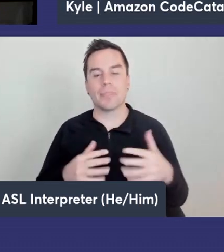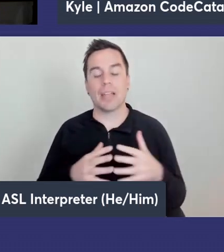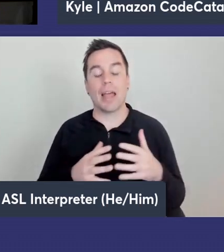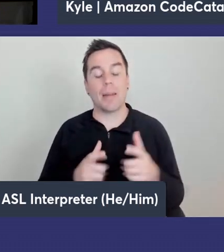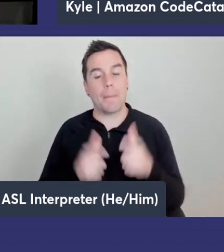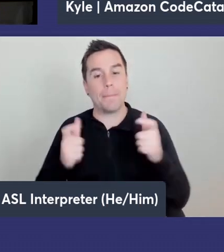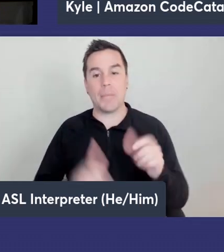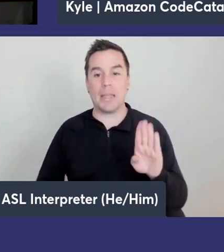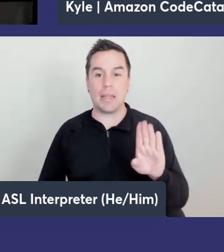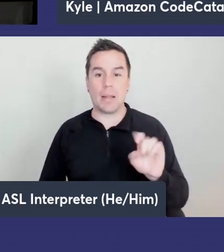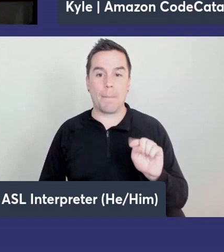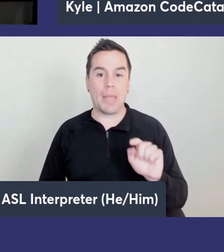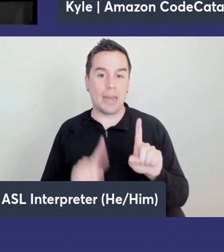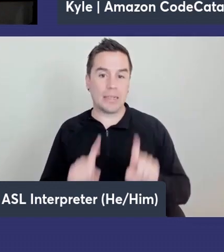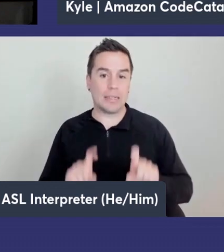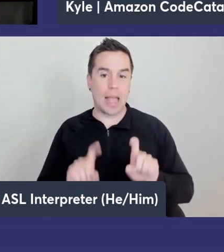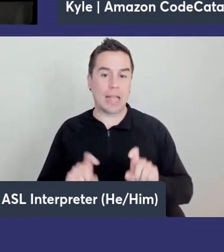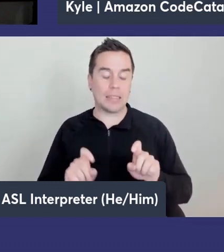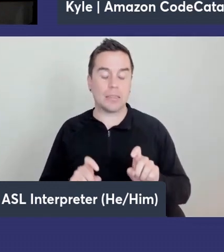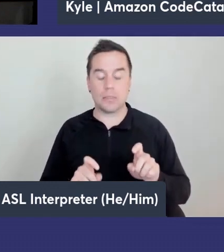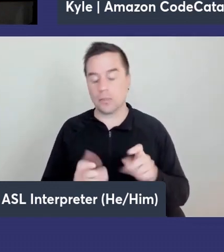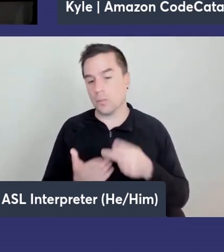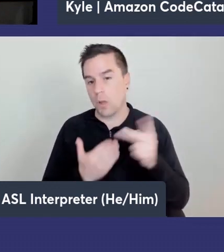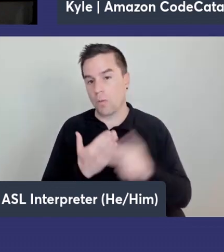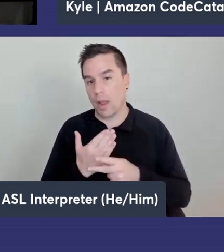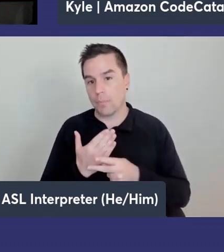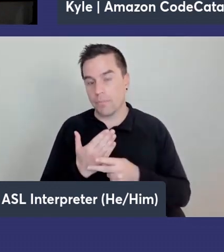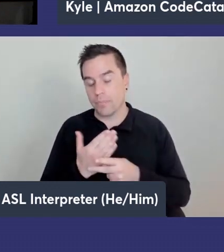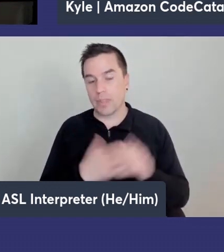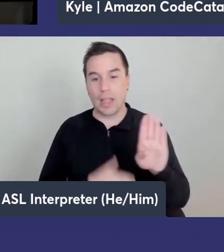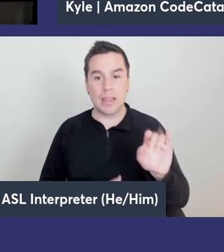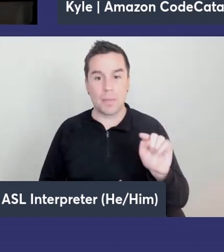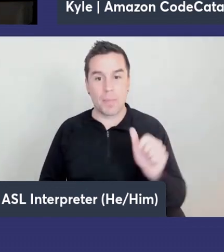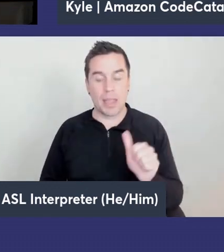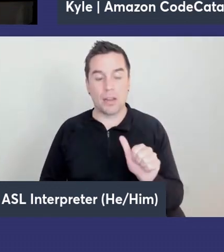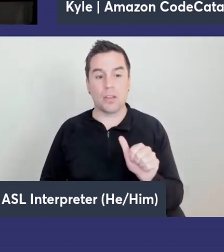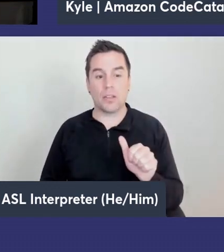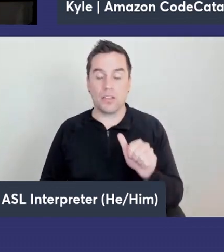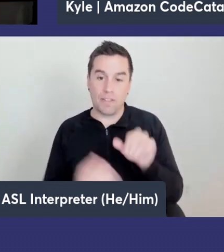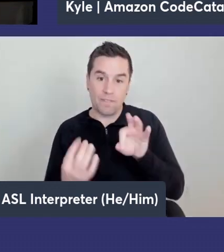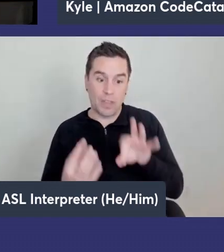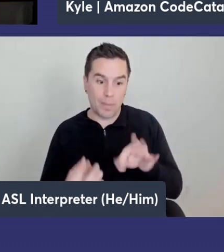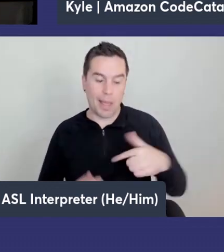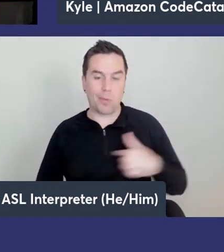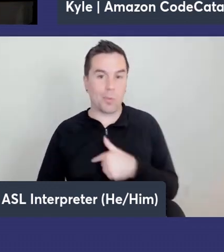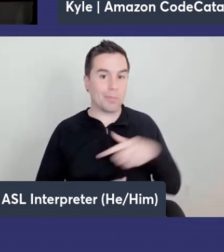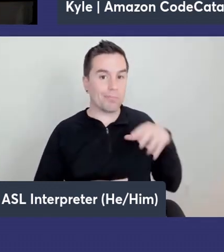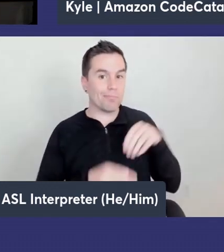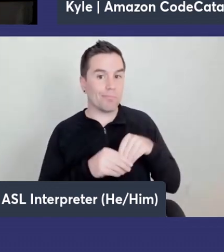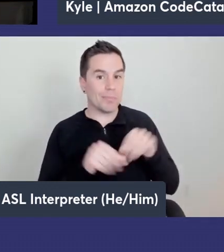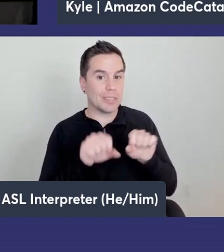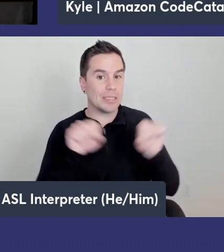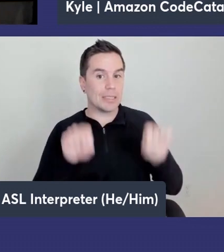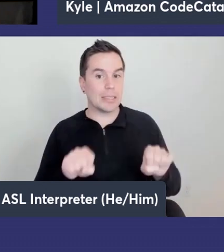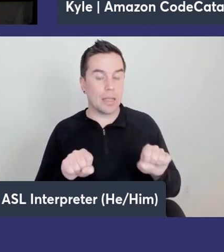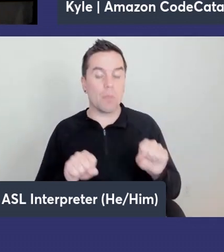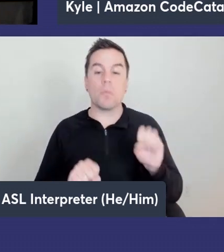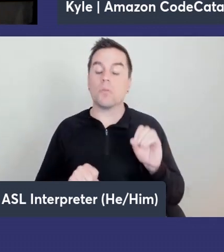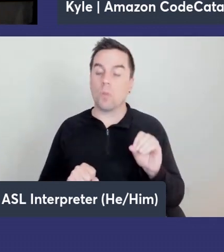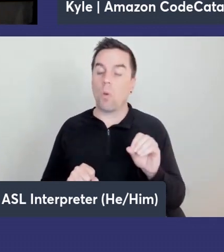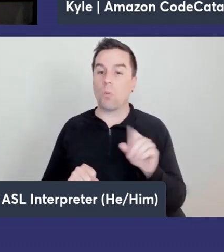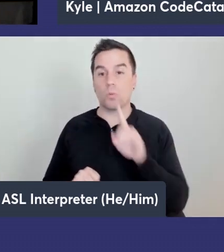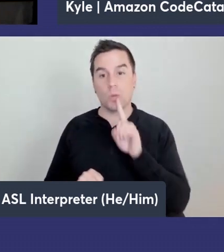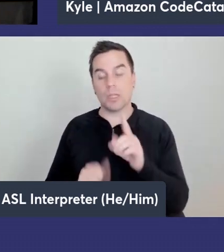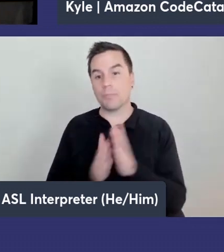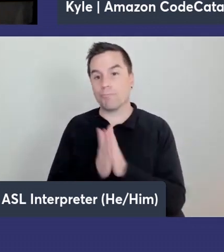beta drove what we did. So we take the feedback seriously. So we'd love to hear from you guys about things that work well or things that didn't work as you expected, right? We want to hear all of